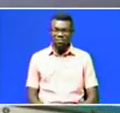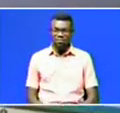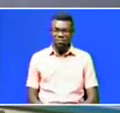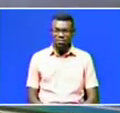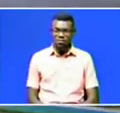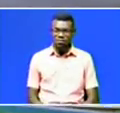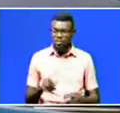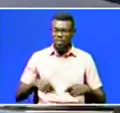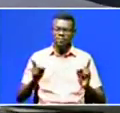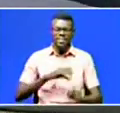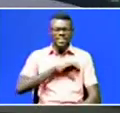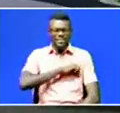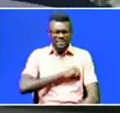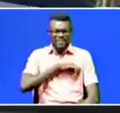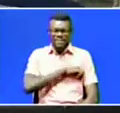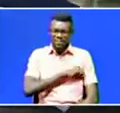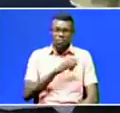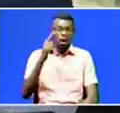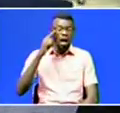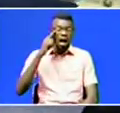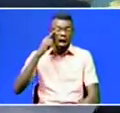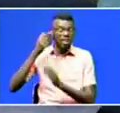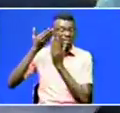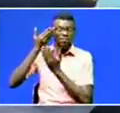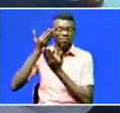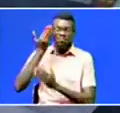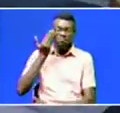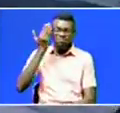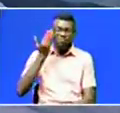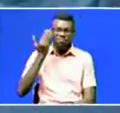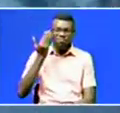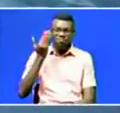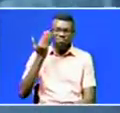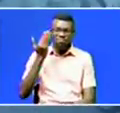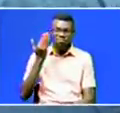Victor braved the surgery, hoping for some visual victory at the end.